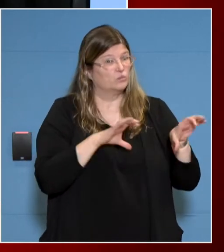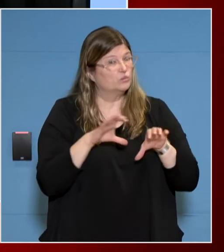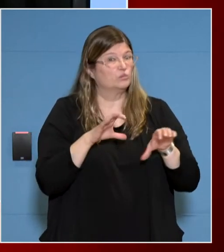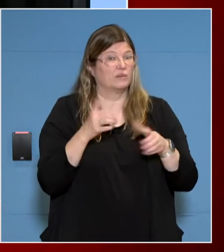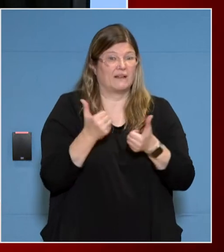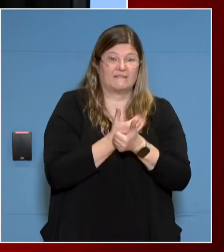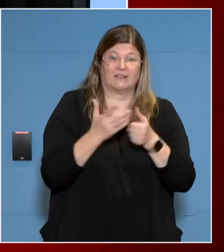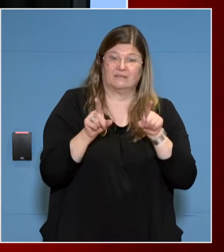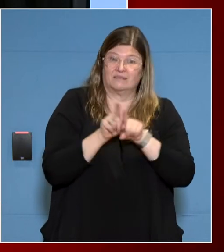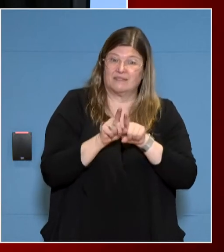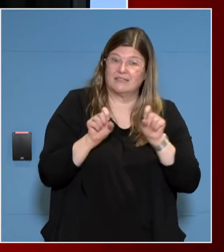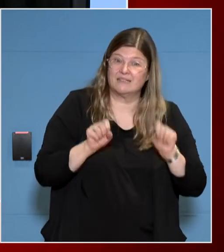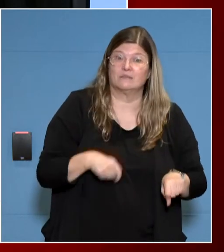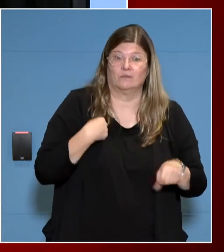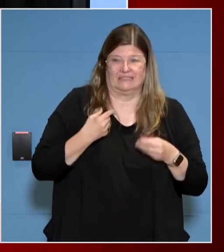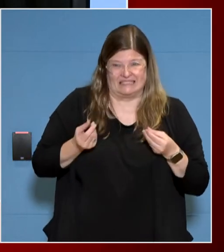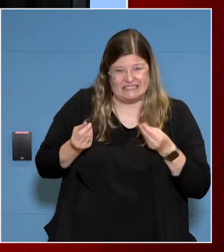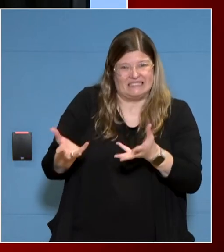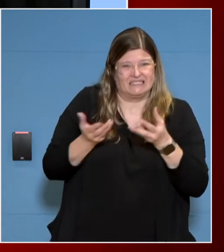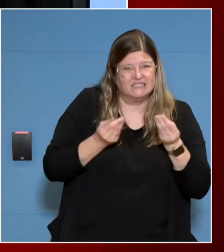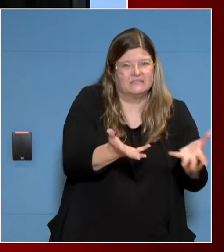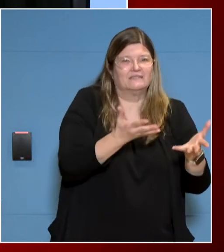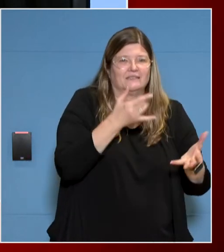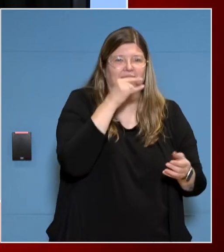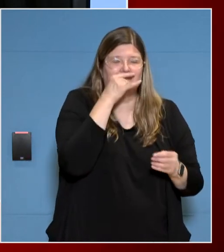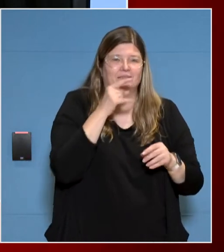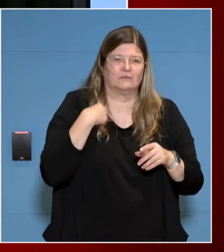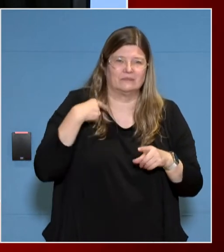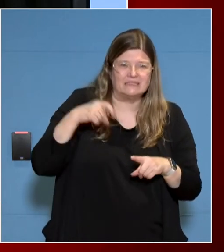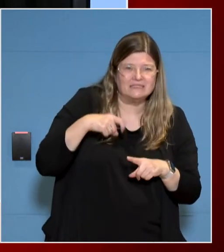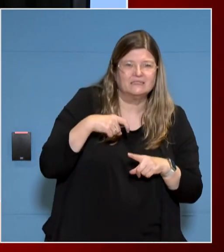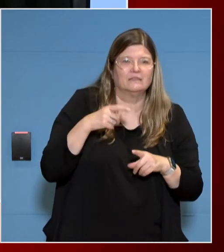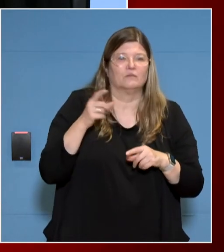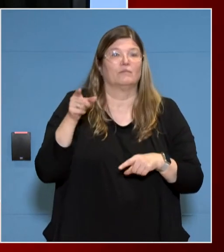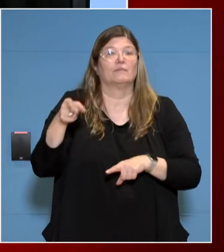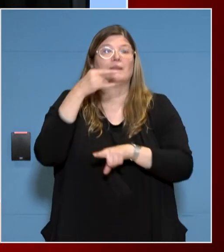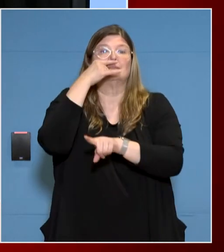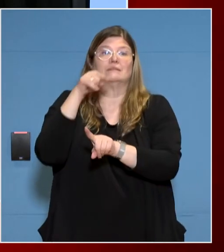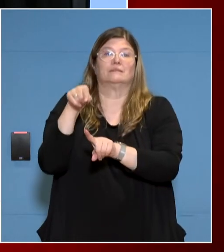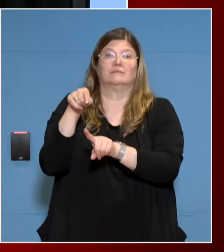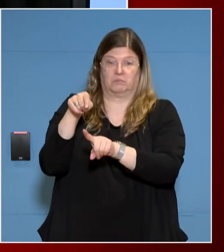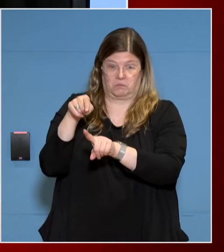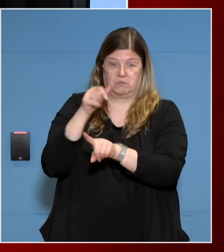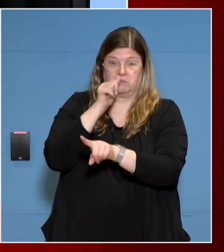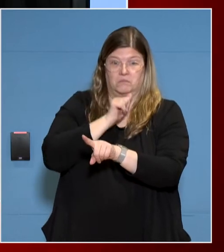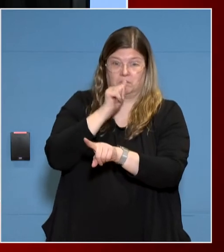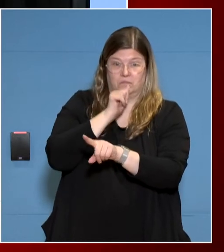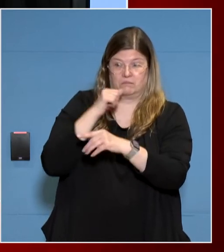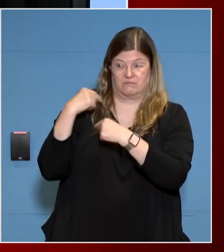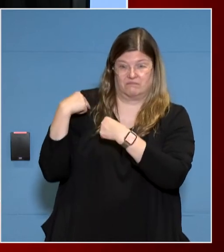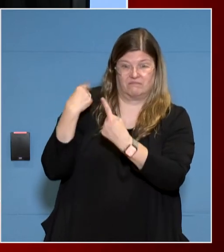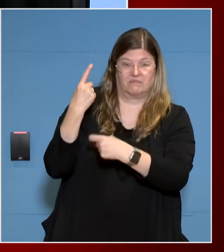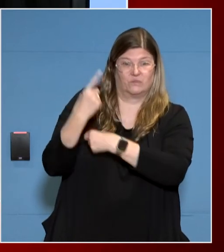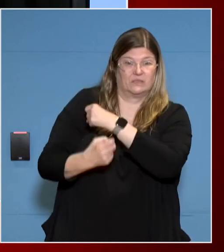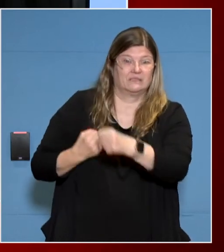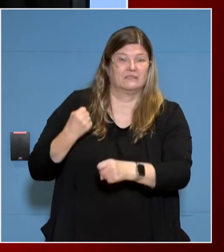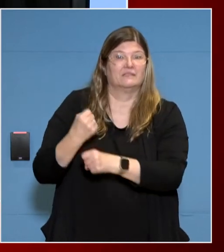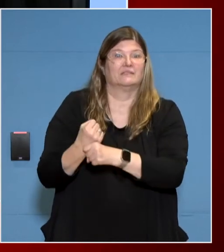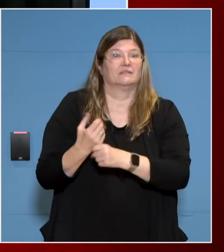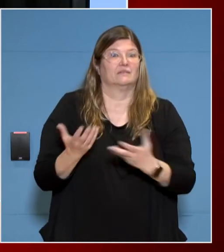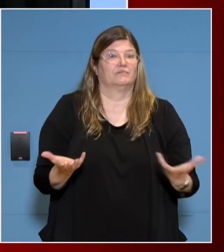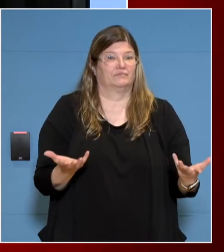kids what they need, and what we know is that kids have suffered over the last year. All right. So anybody who wants to